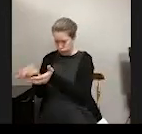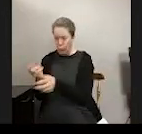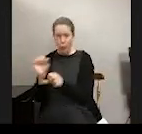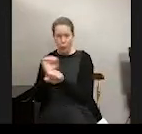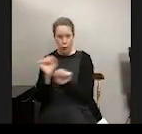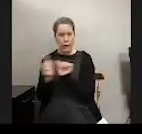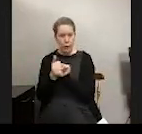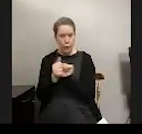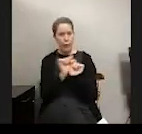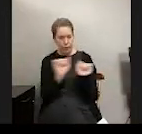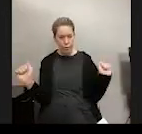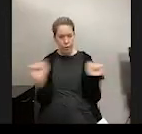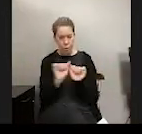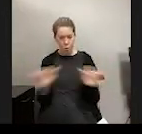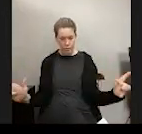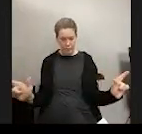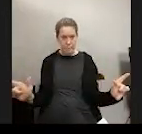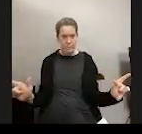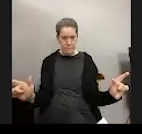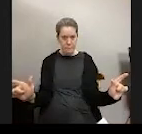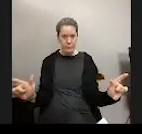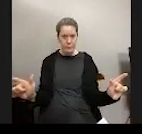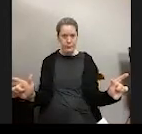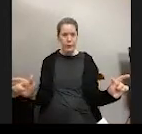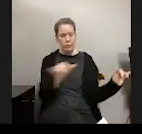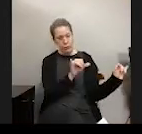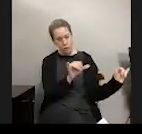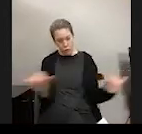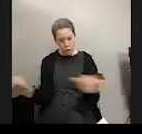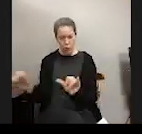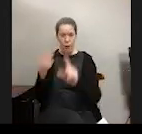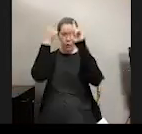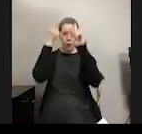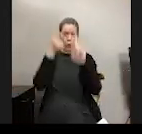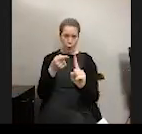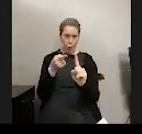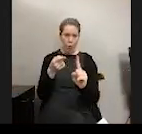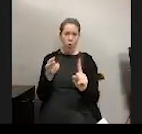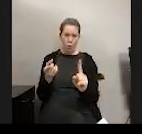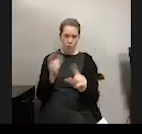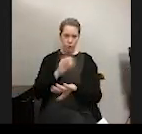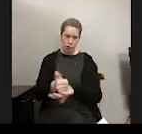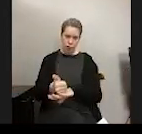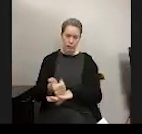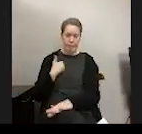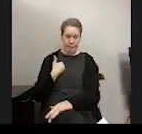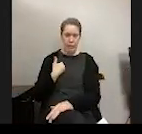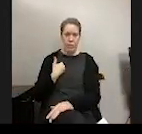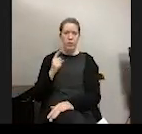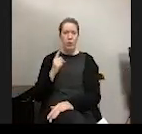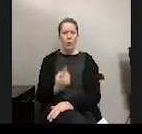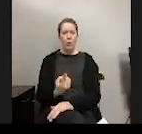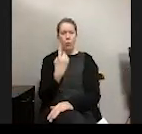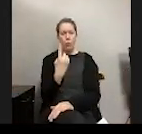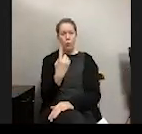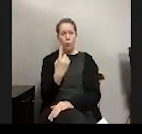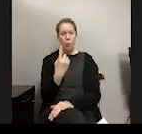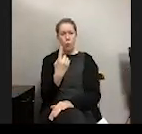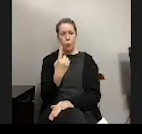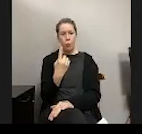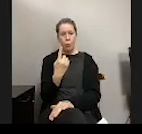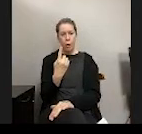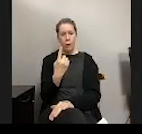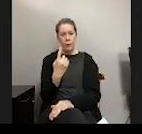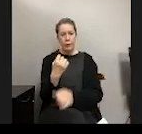goal. And one pillar of the Year of Public Art and the strategy is an evaluation